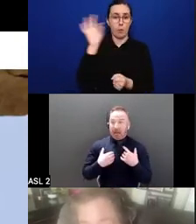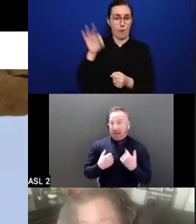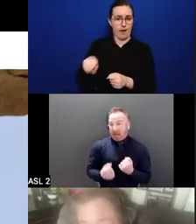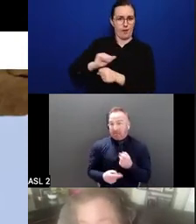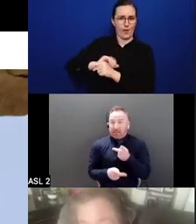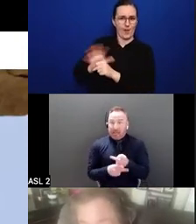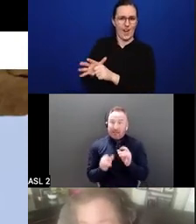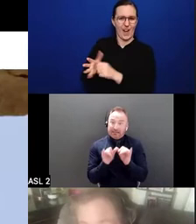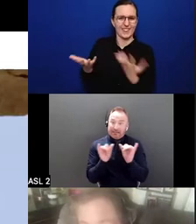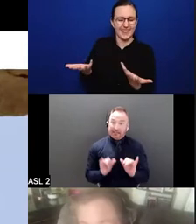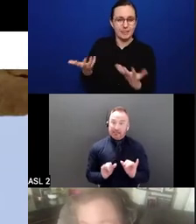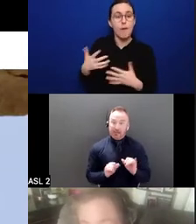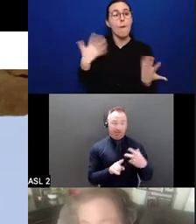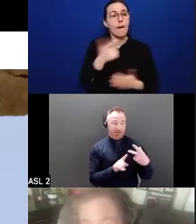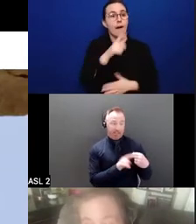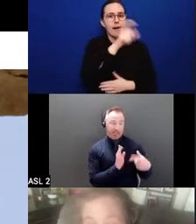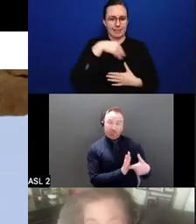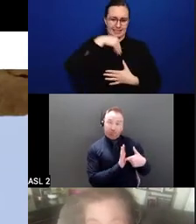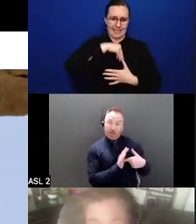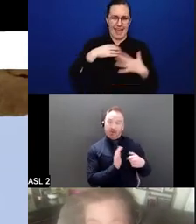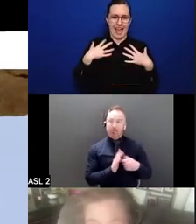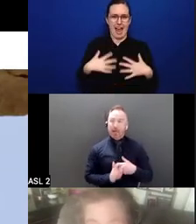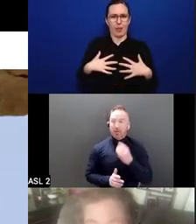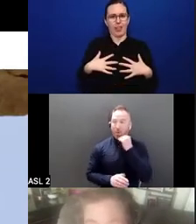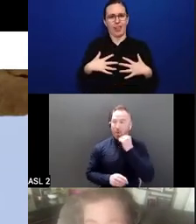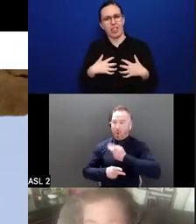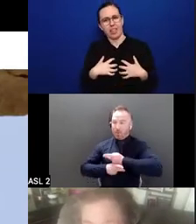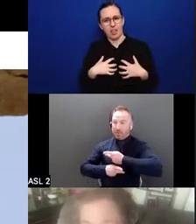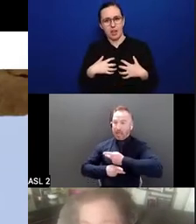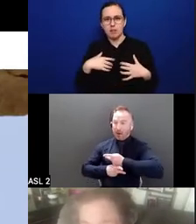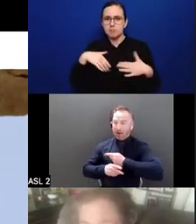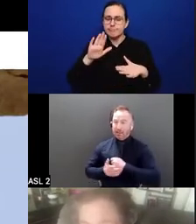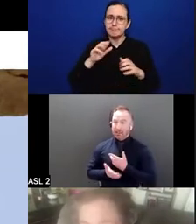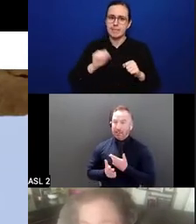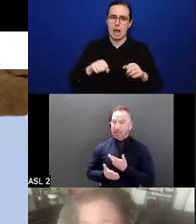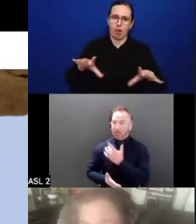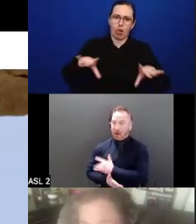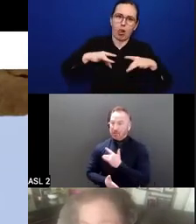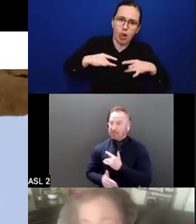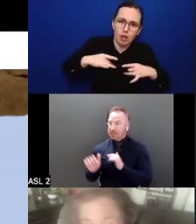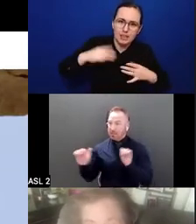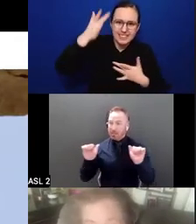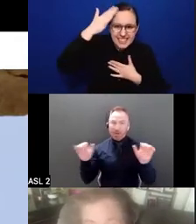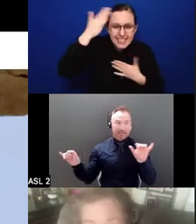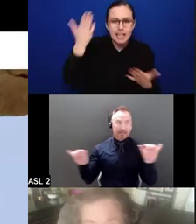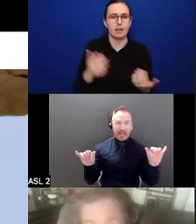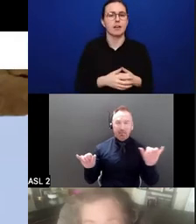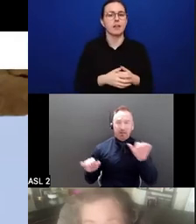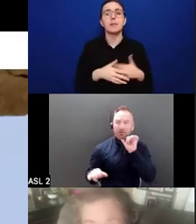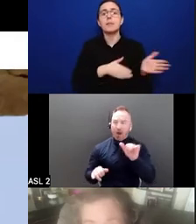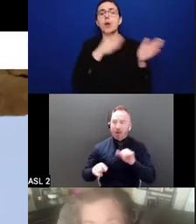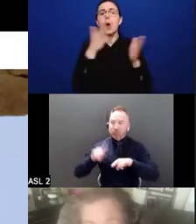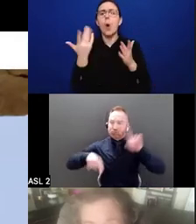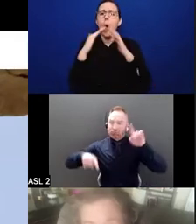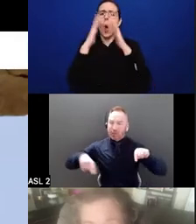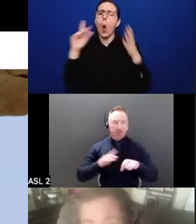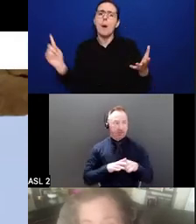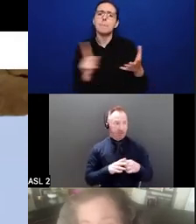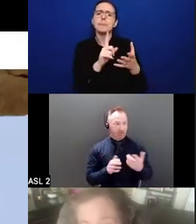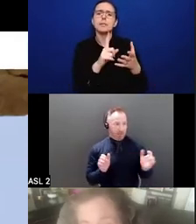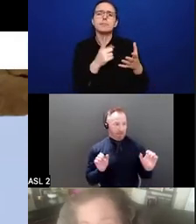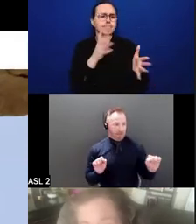mandates, home care for children in some areas saw no such mandate. And so people could find work despite